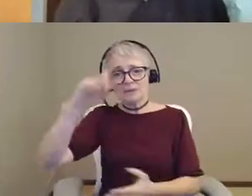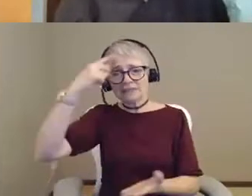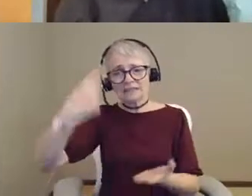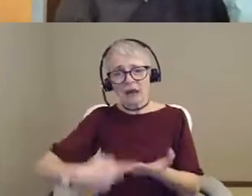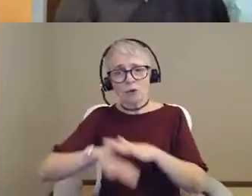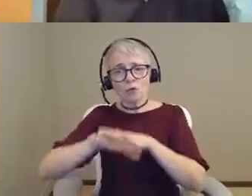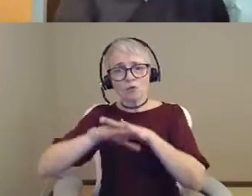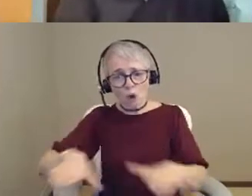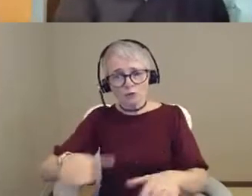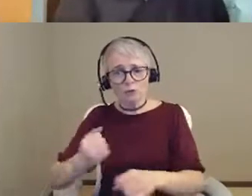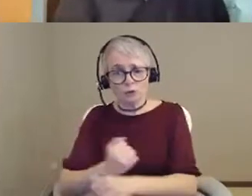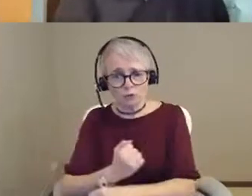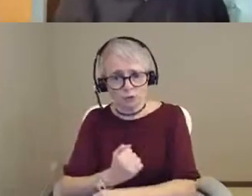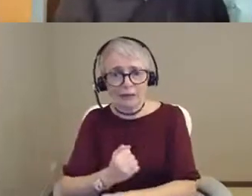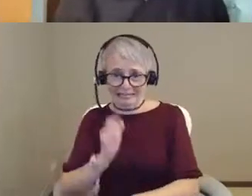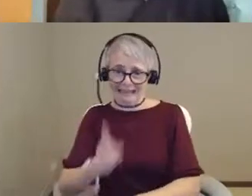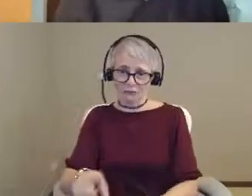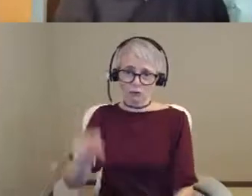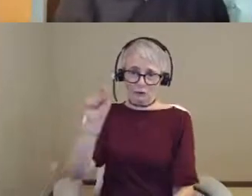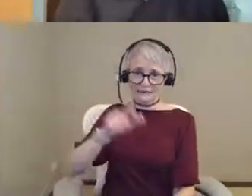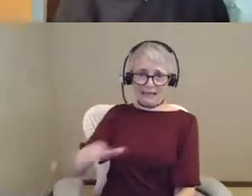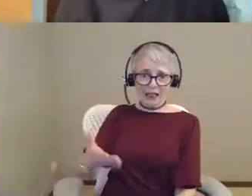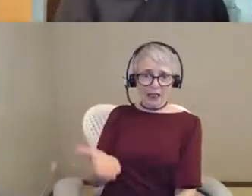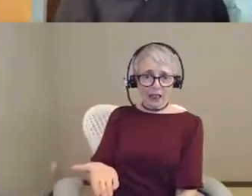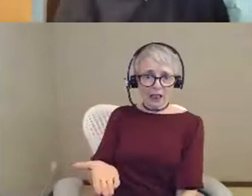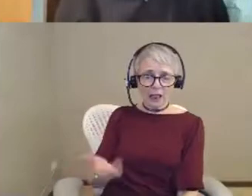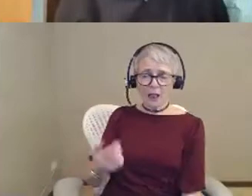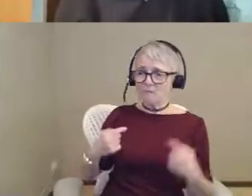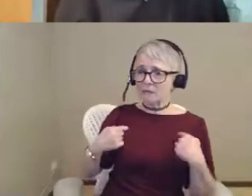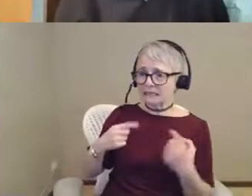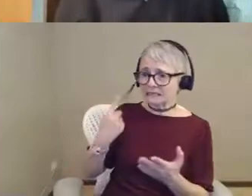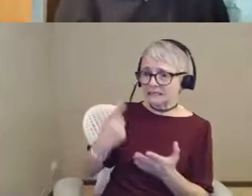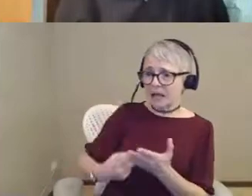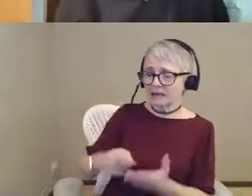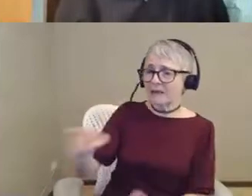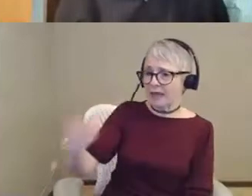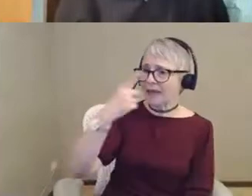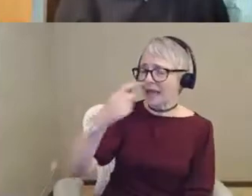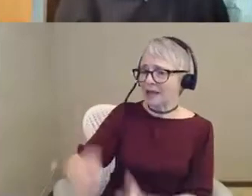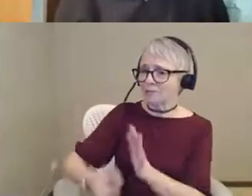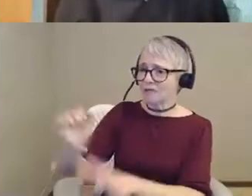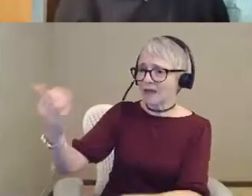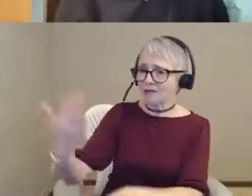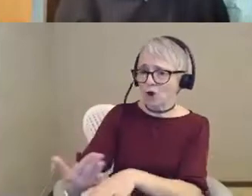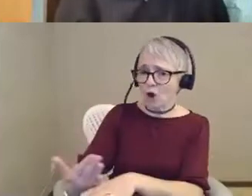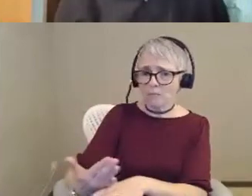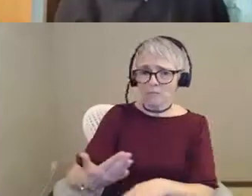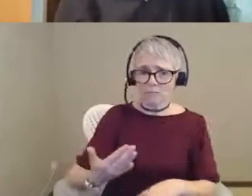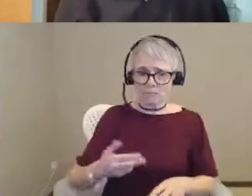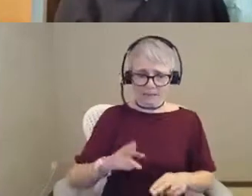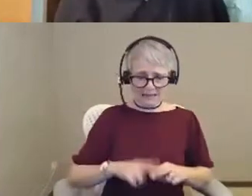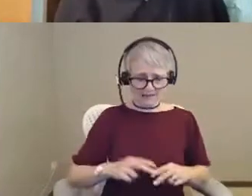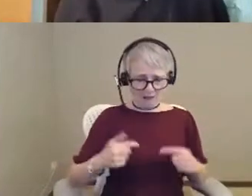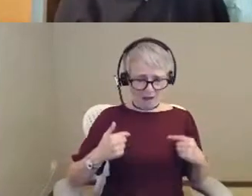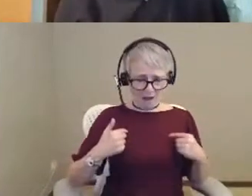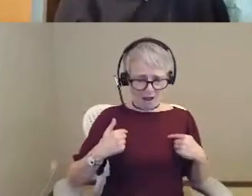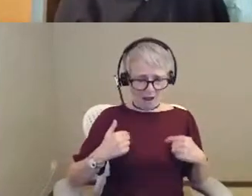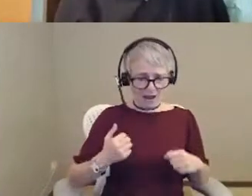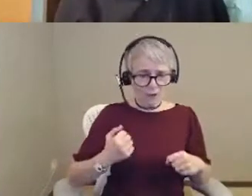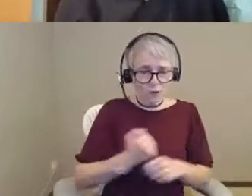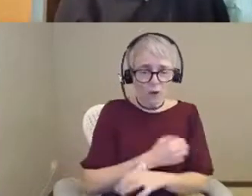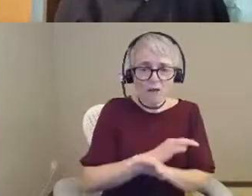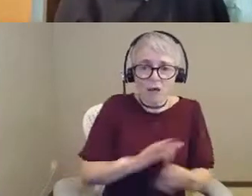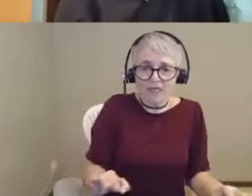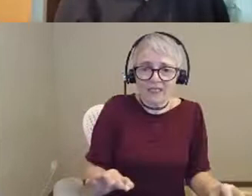So I don't want it to be my job to decide who can and can't get better at my job. But if I don't take active steps, I have decided. I